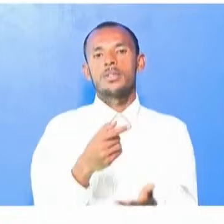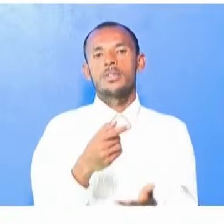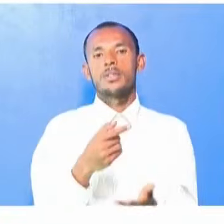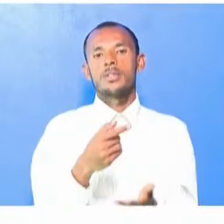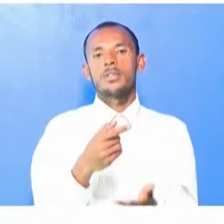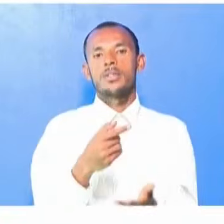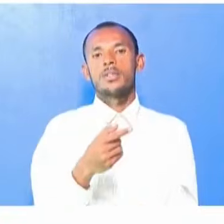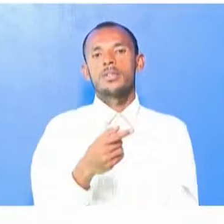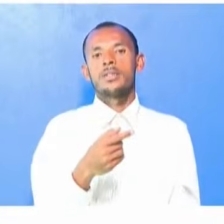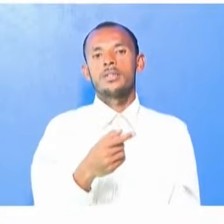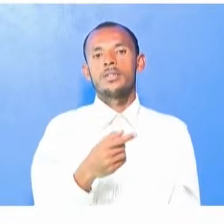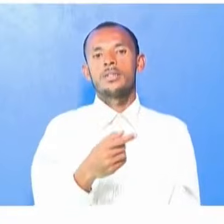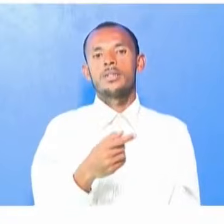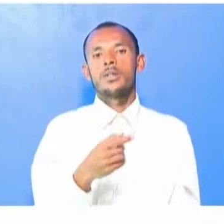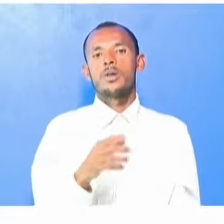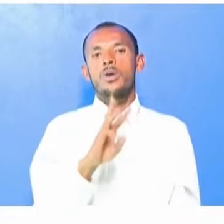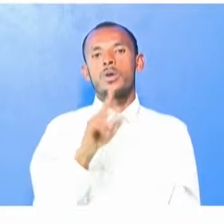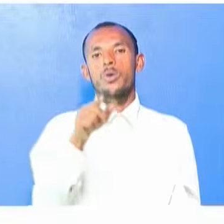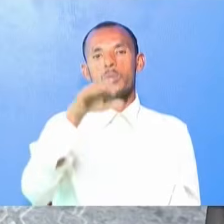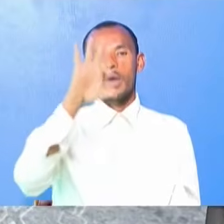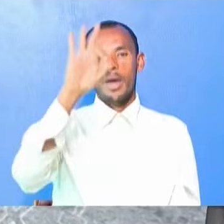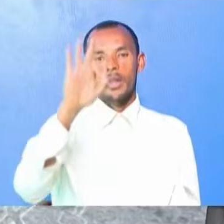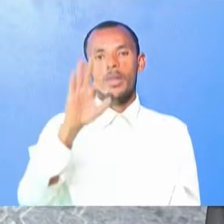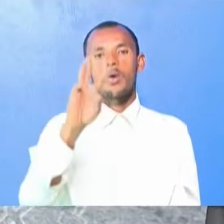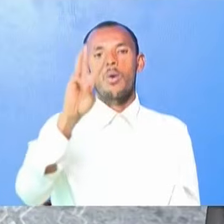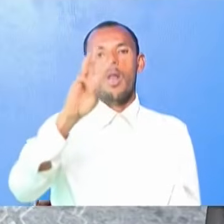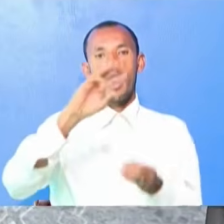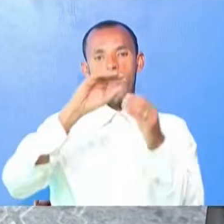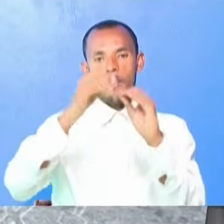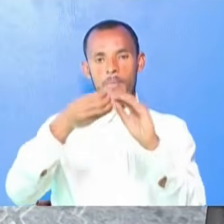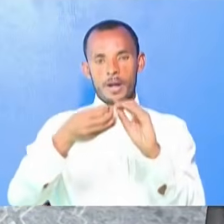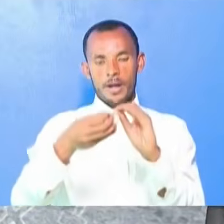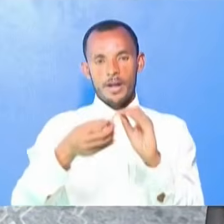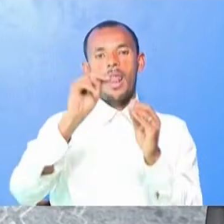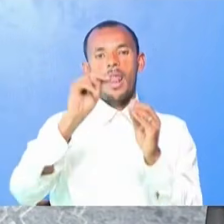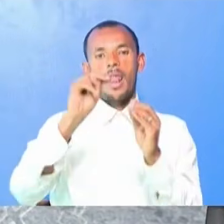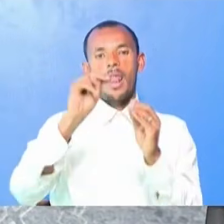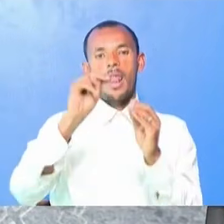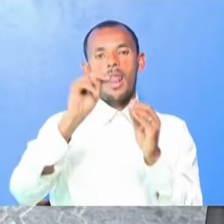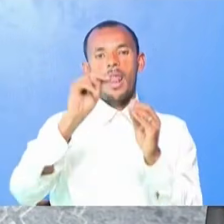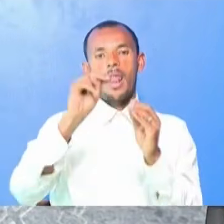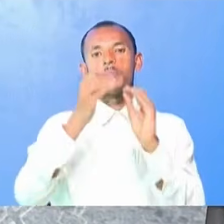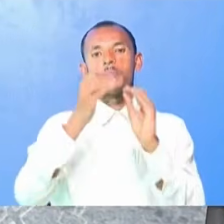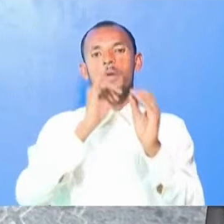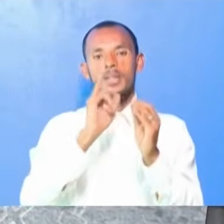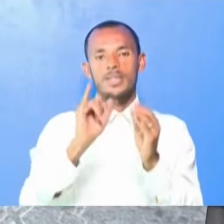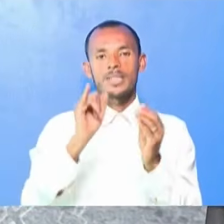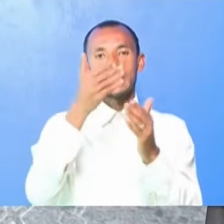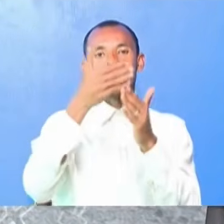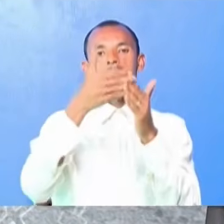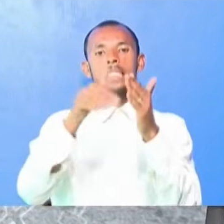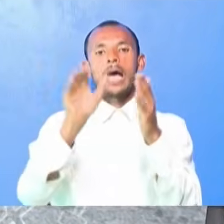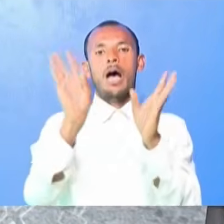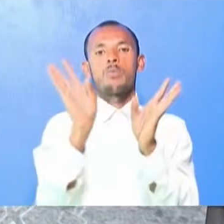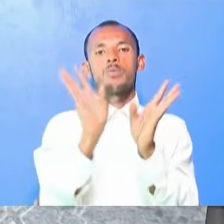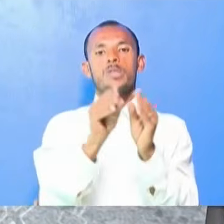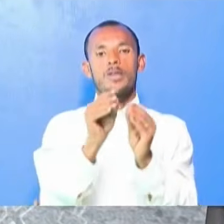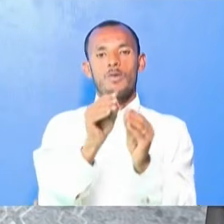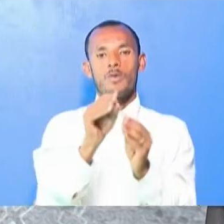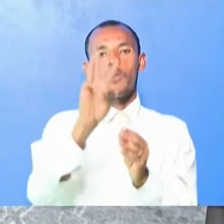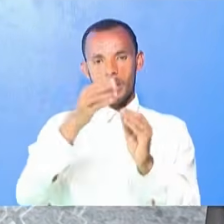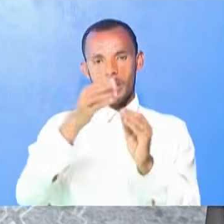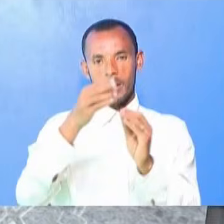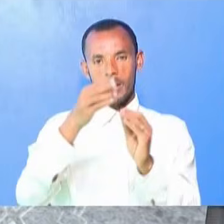set of whole number. So as you can see, natural number is a subset of whole number. Whole number is a bigger set